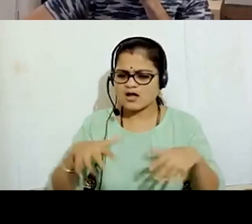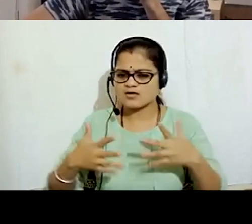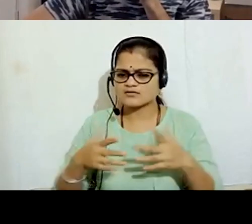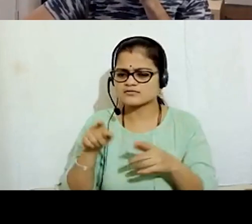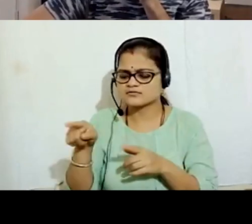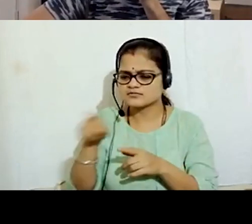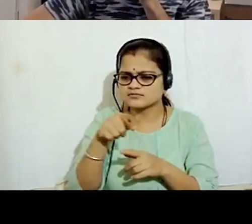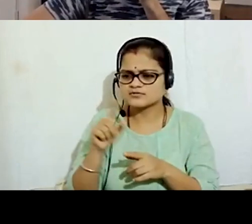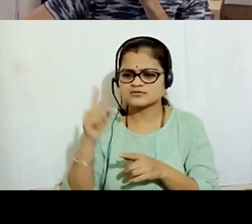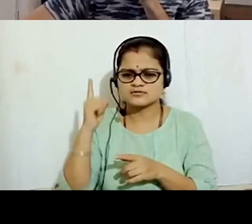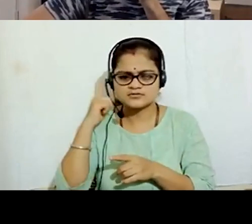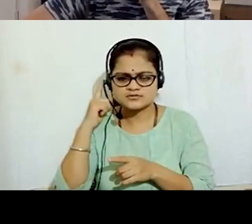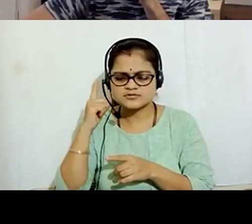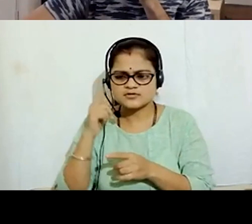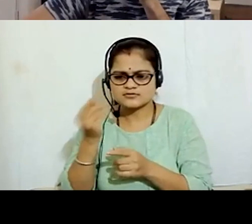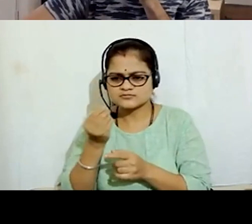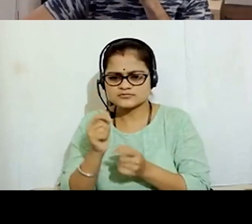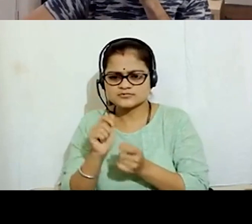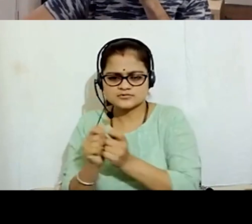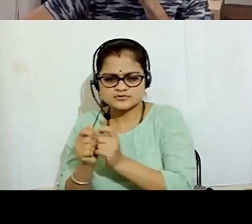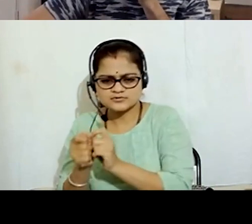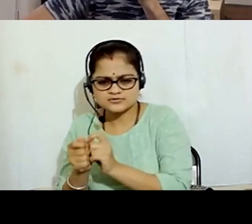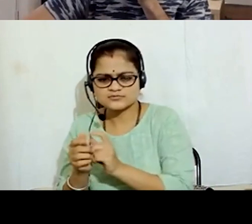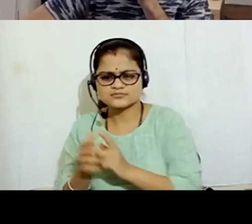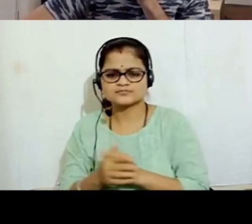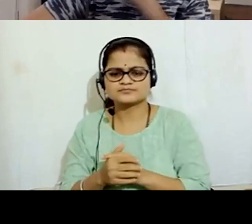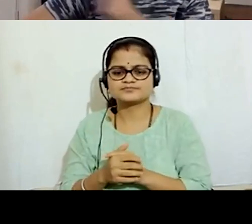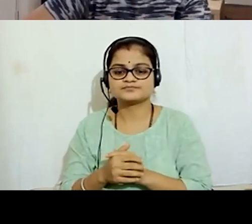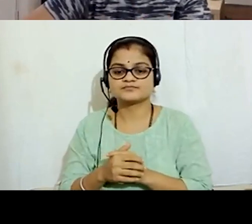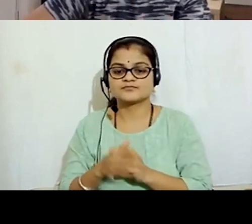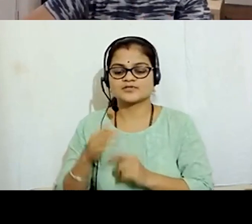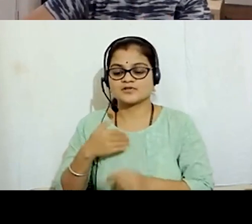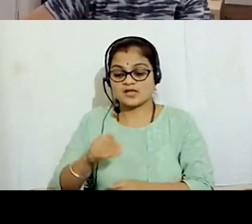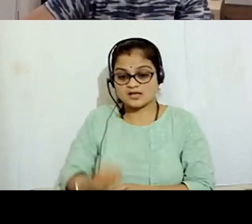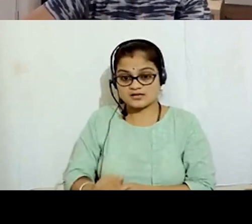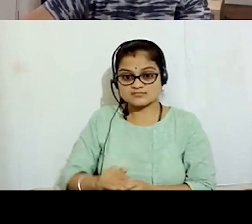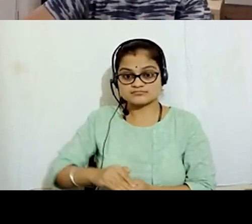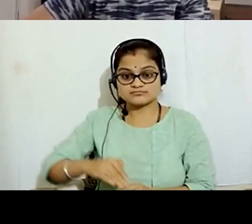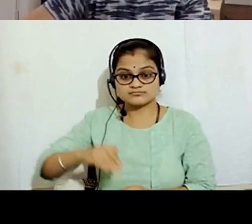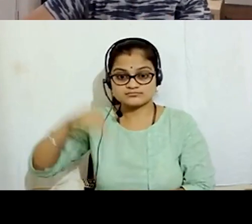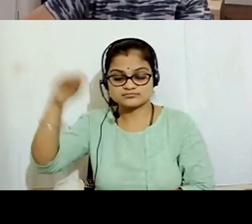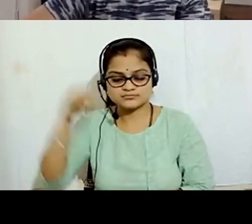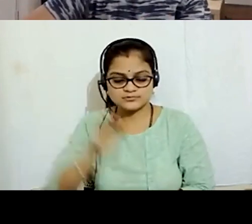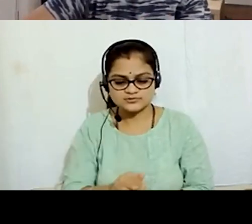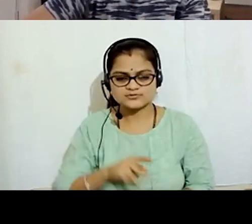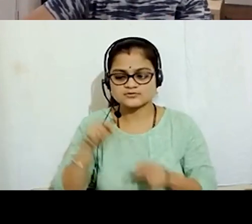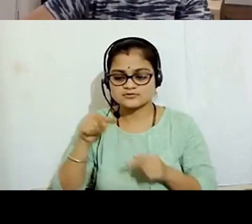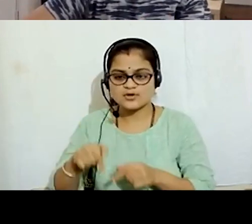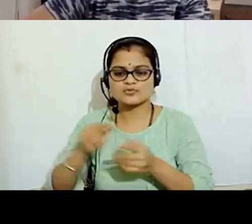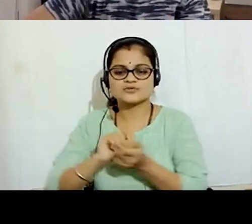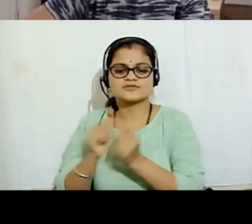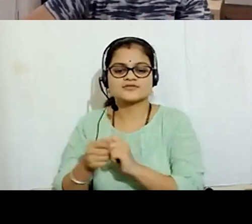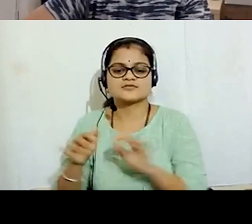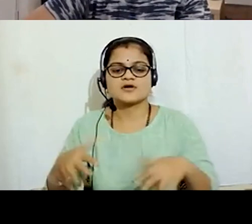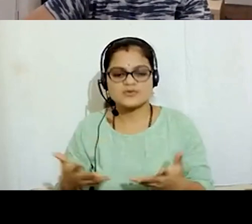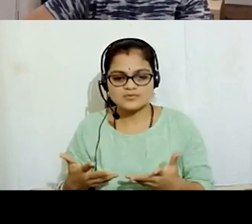the soundscape of the city's changed since the time I was a kid. And one of the things that